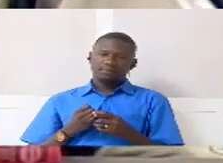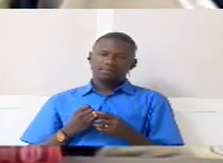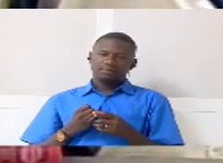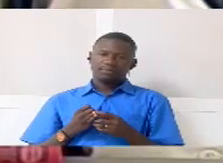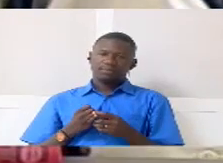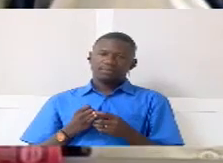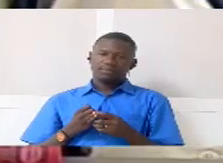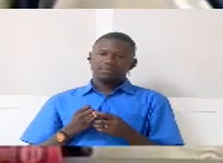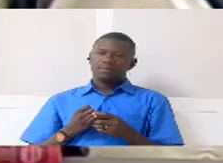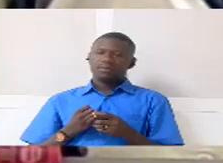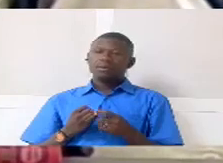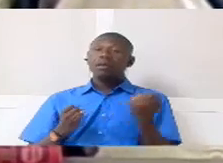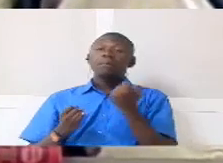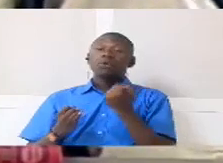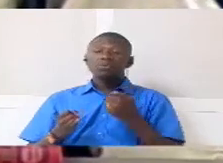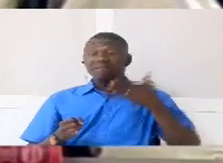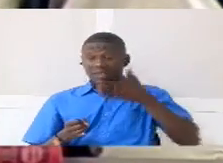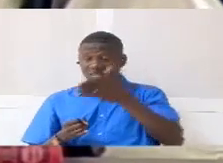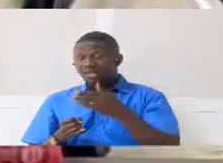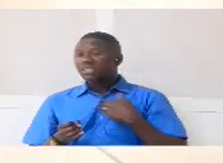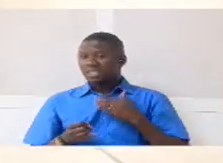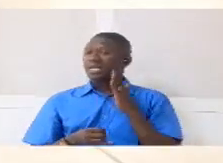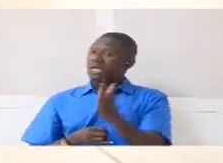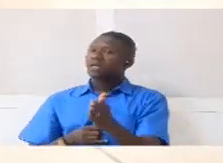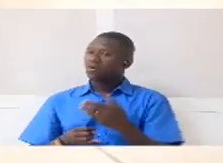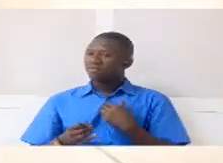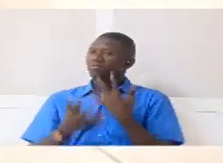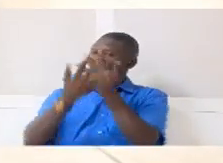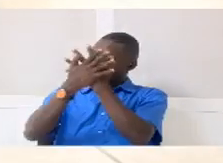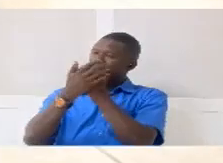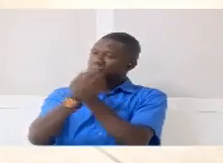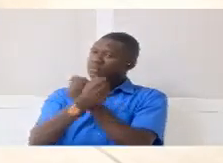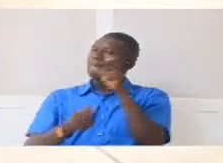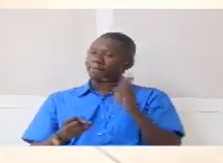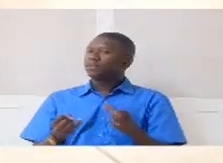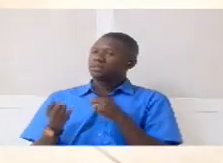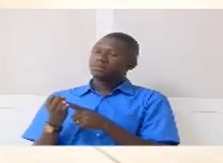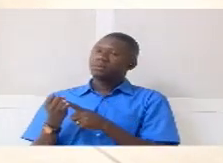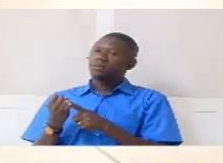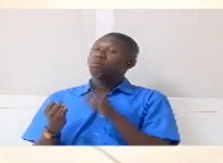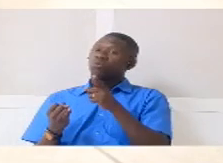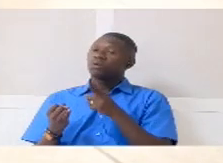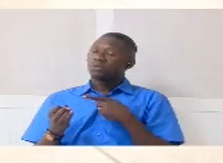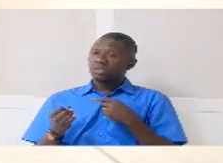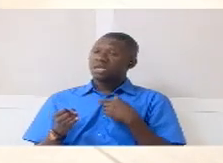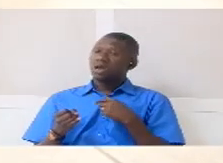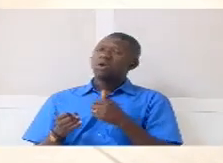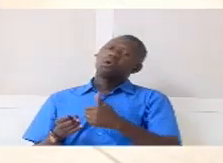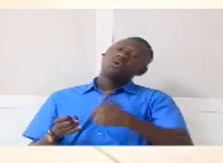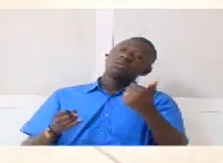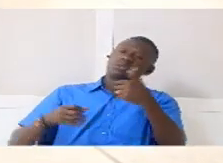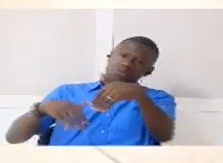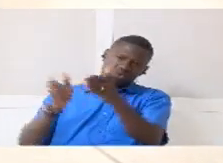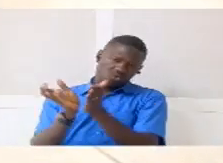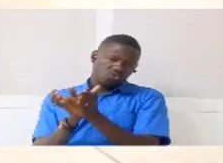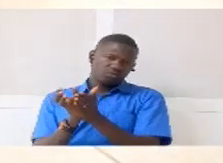prisoner inawe kasokono. It's a right of the prisoner. But certain groups will be gero. But there were certain groups. Ni